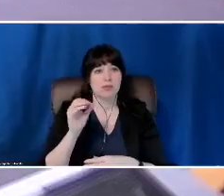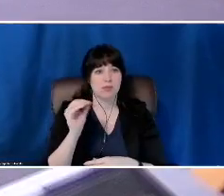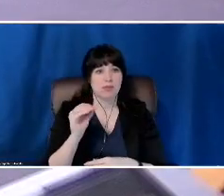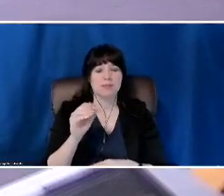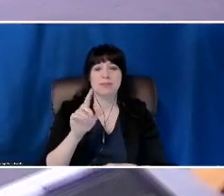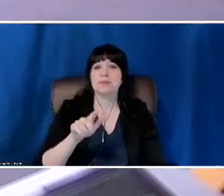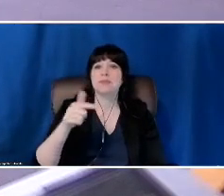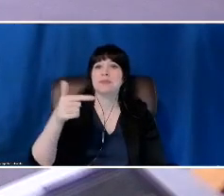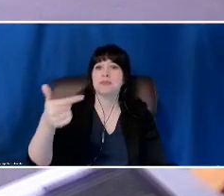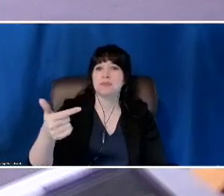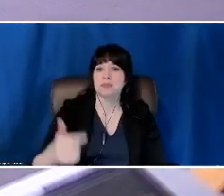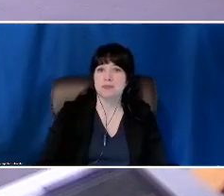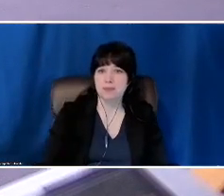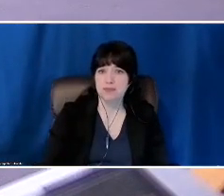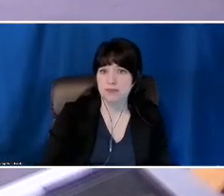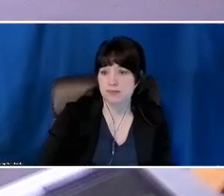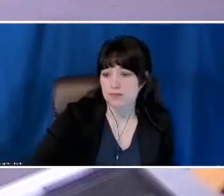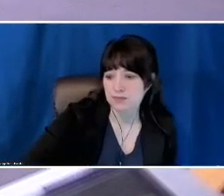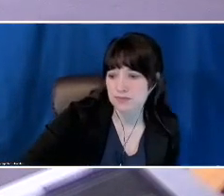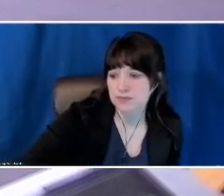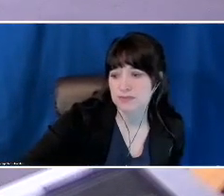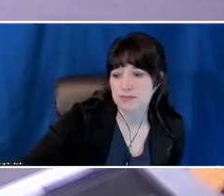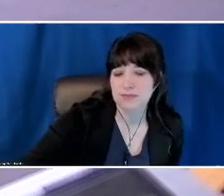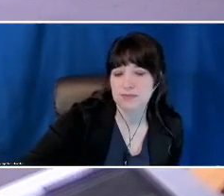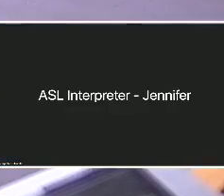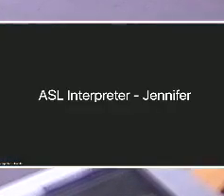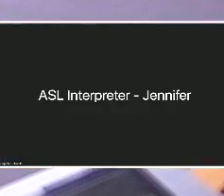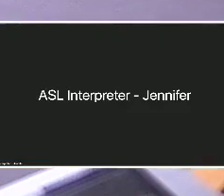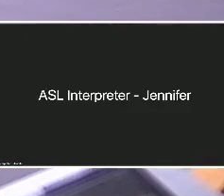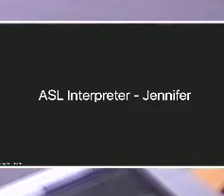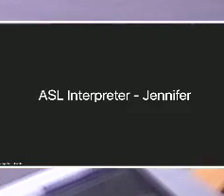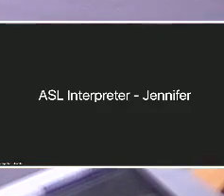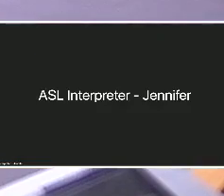Thank you, Counselor. Any other comments?